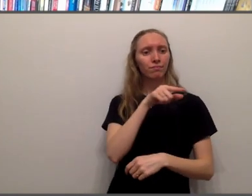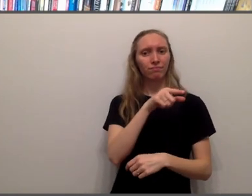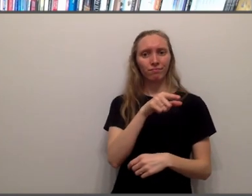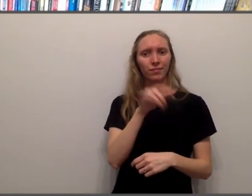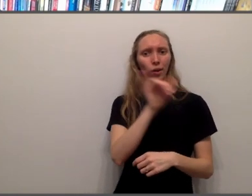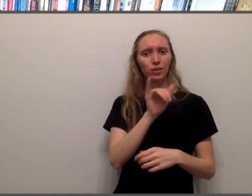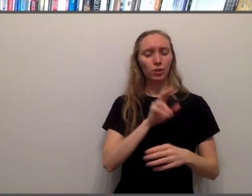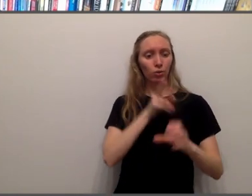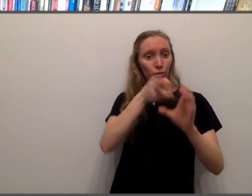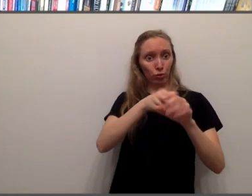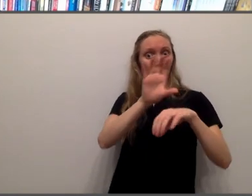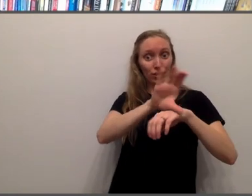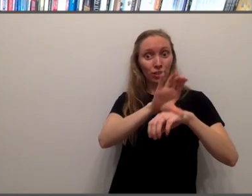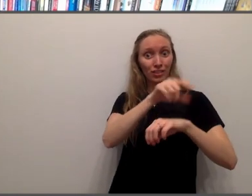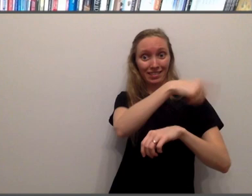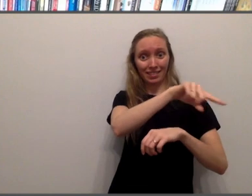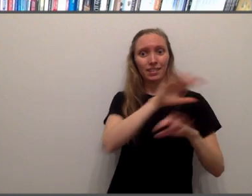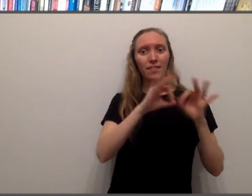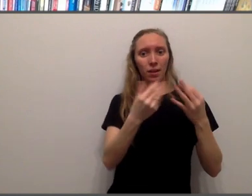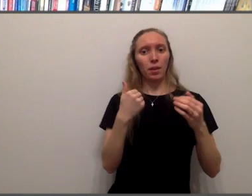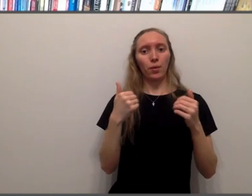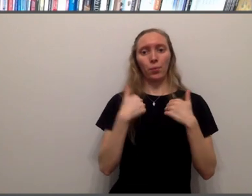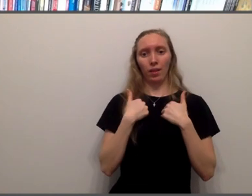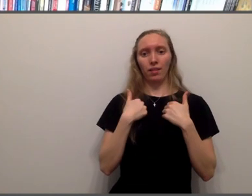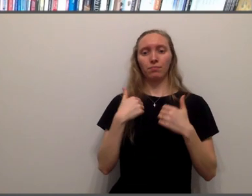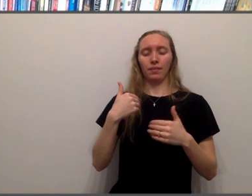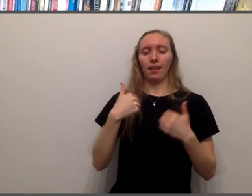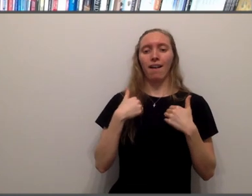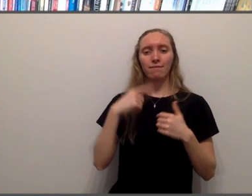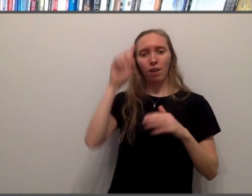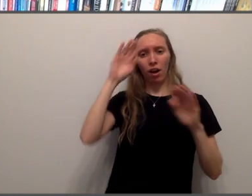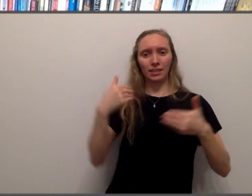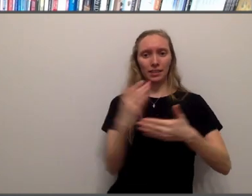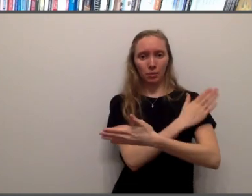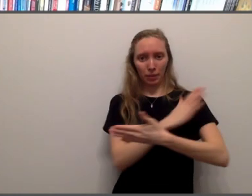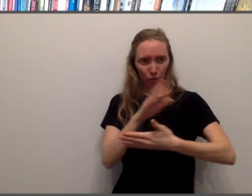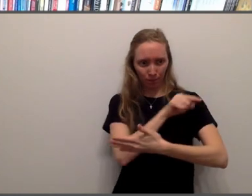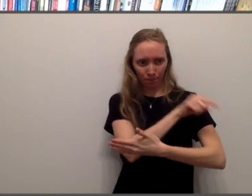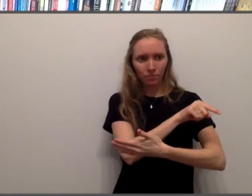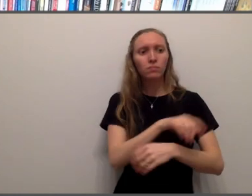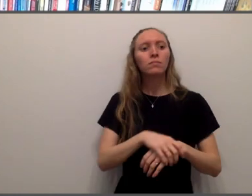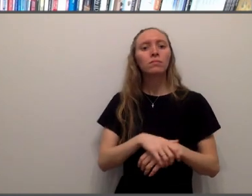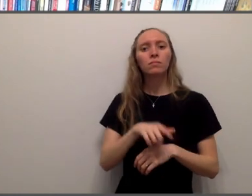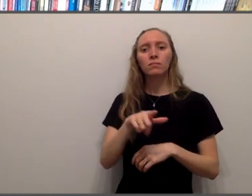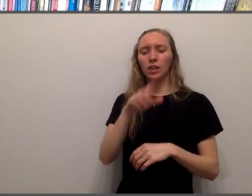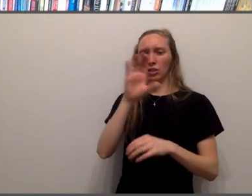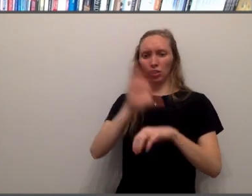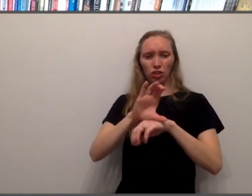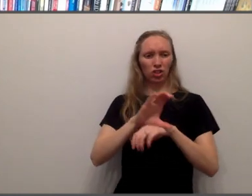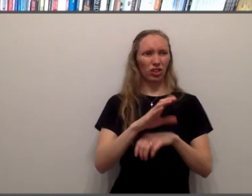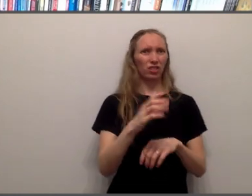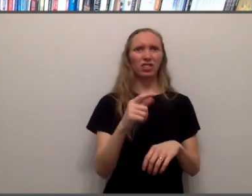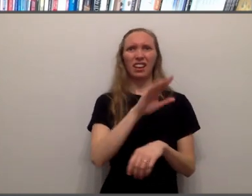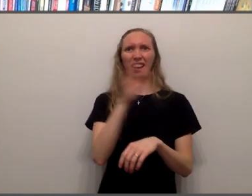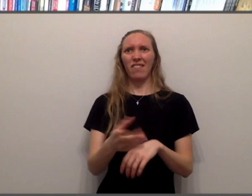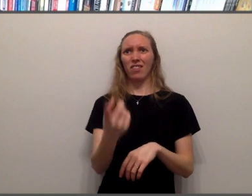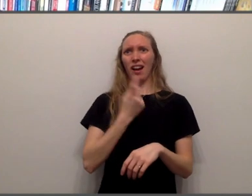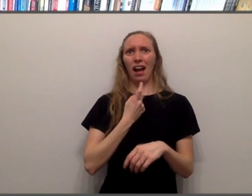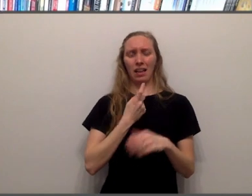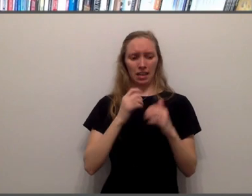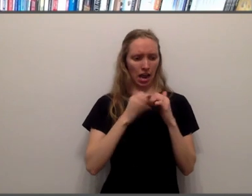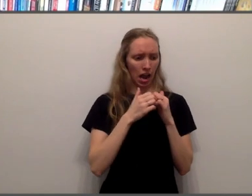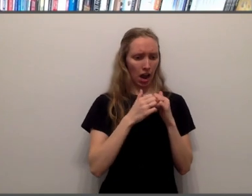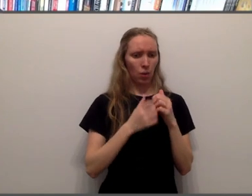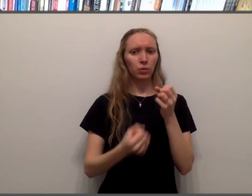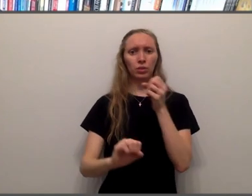clear that when you build a banquet, you have to start with those who have been on the